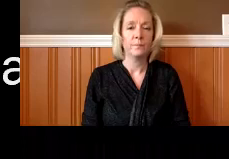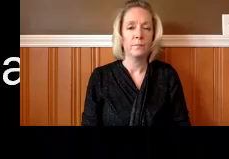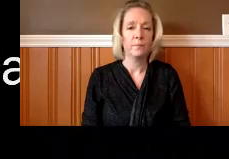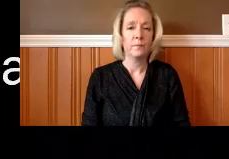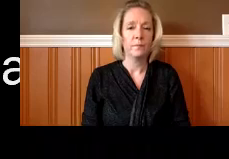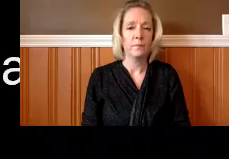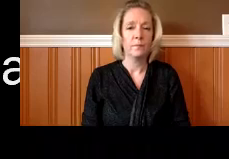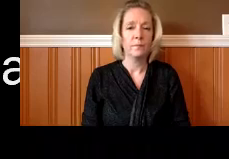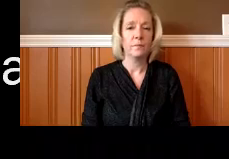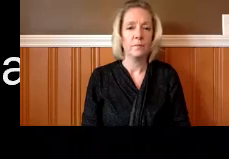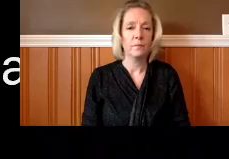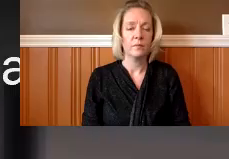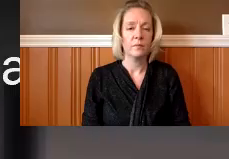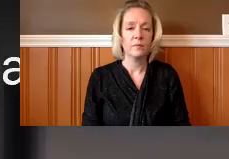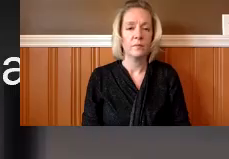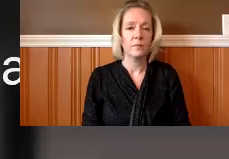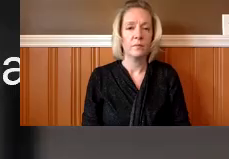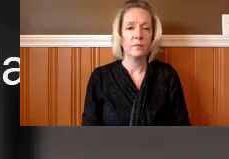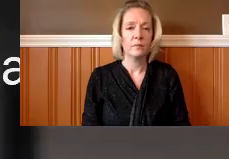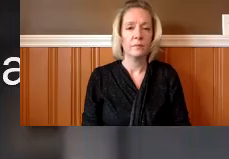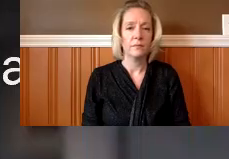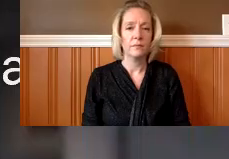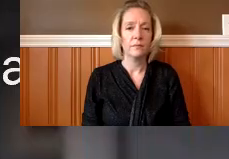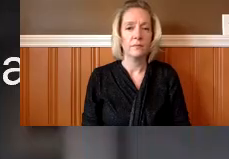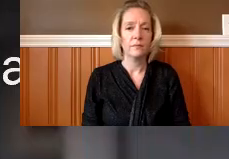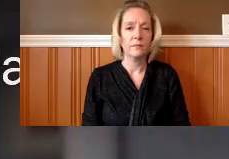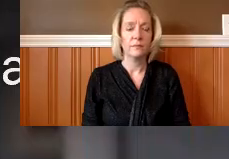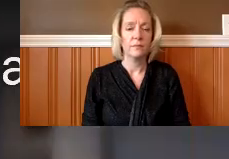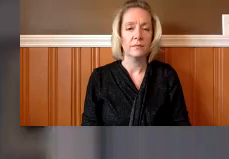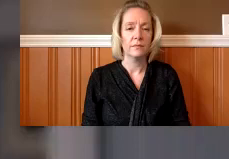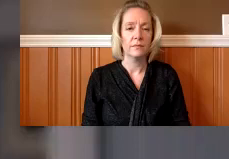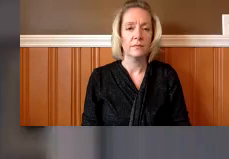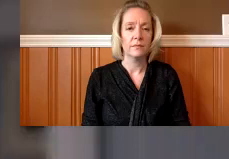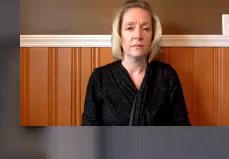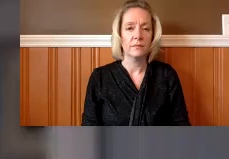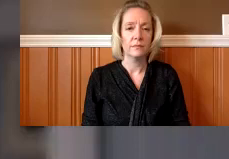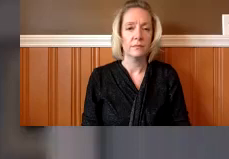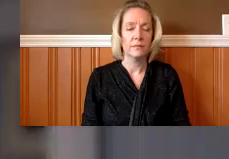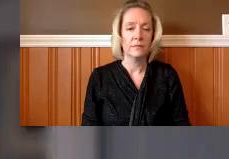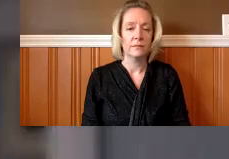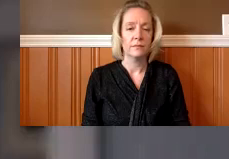that? What? Get rid of the ad.